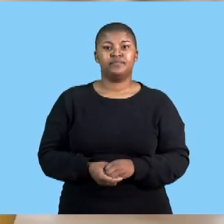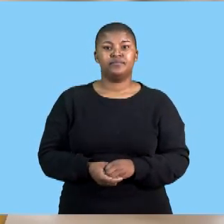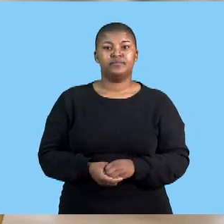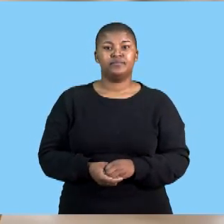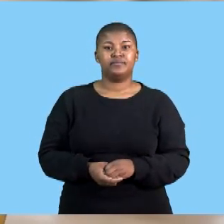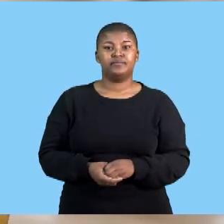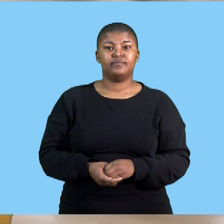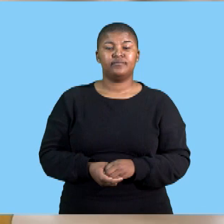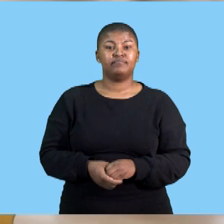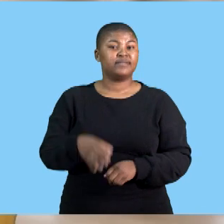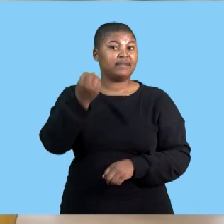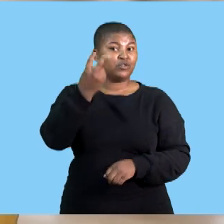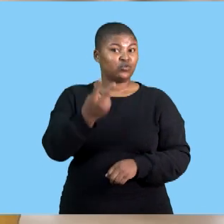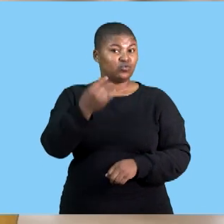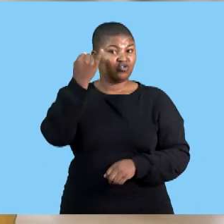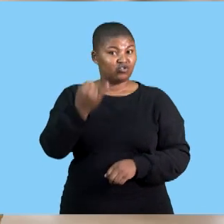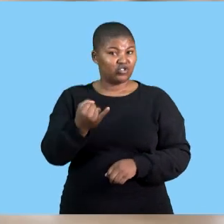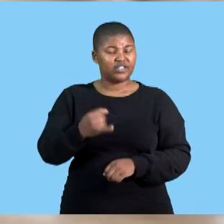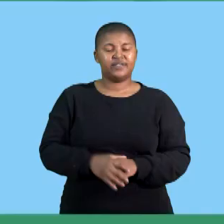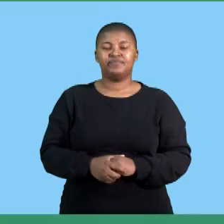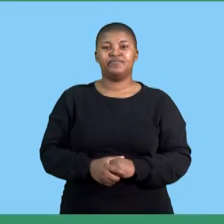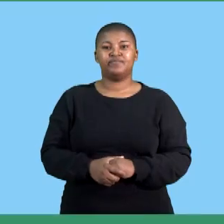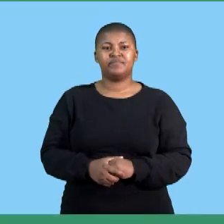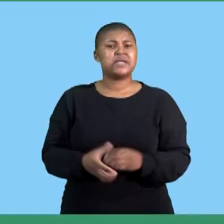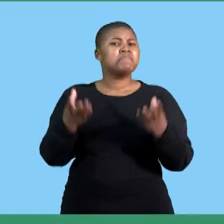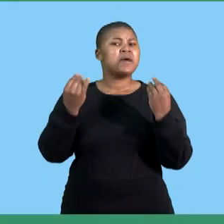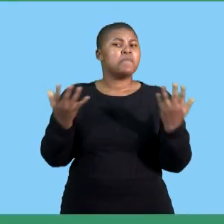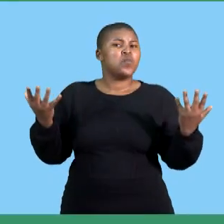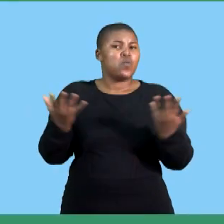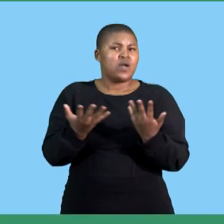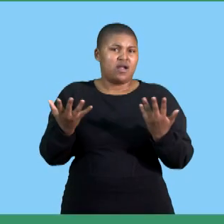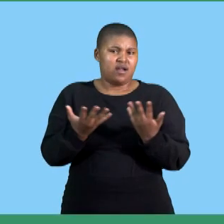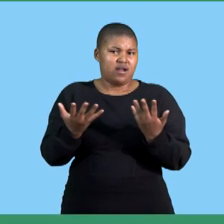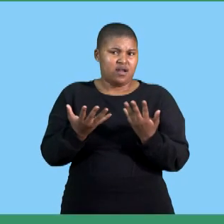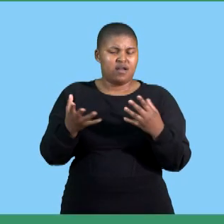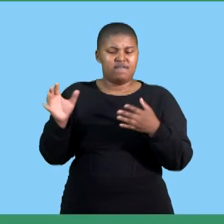Now, let's look at concept number 2, which is sources of funding.